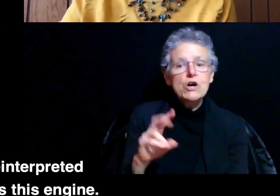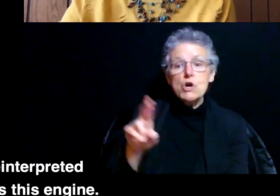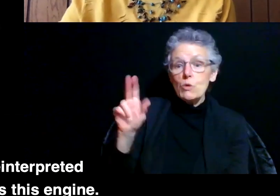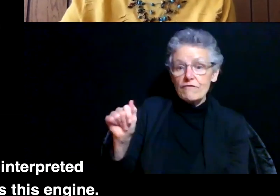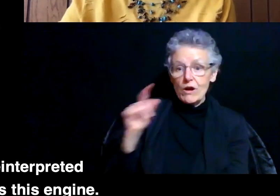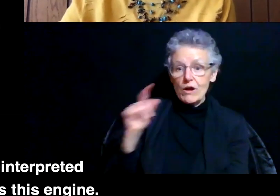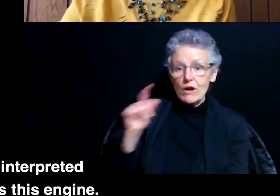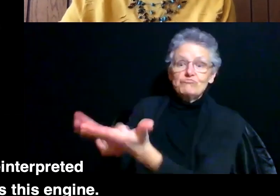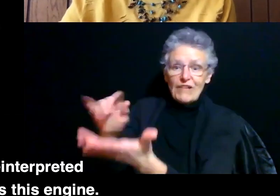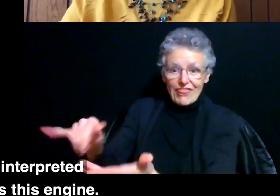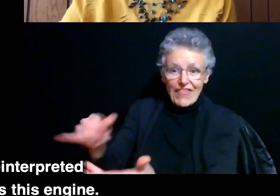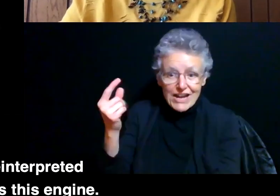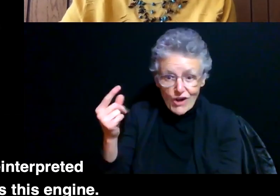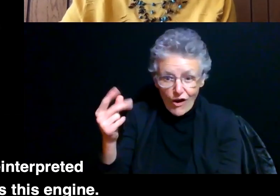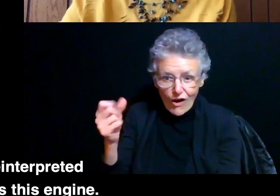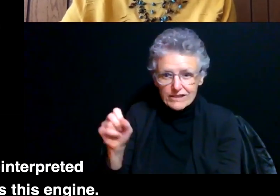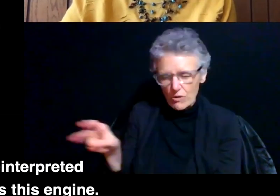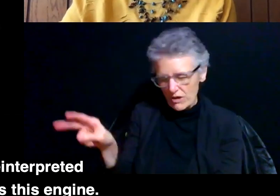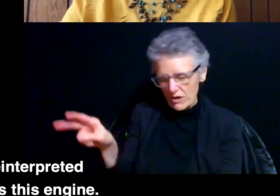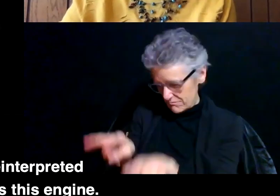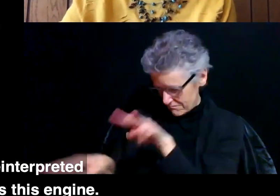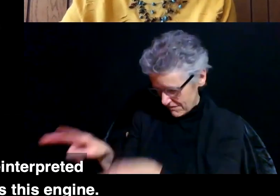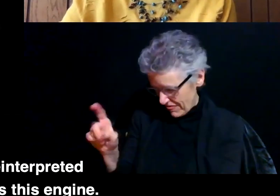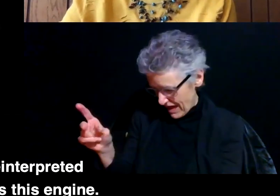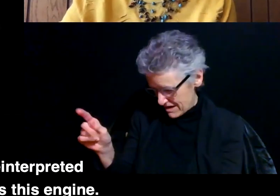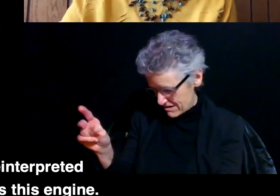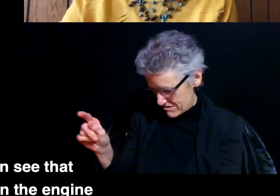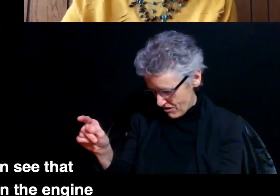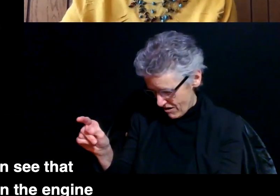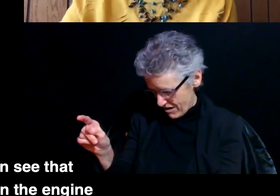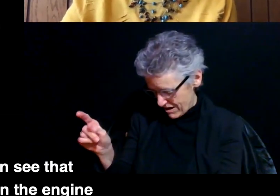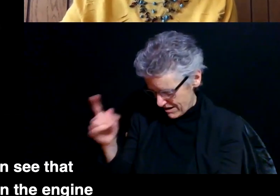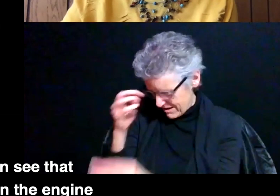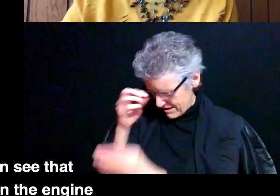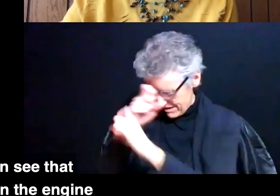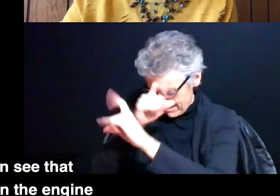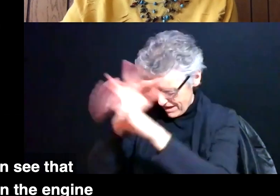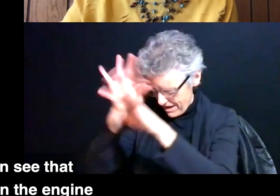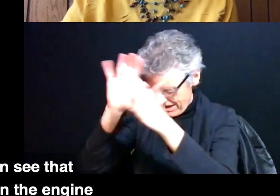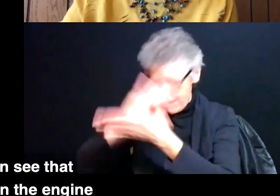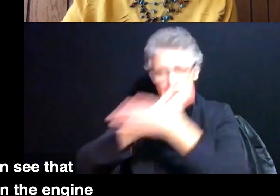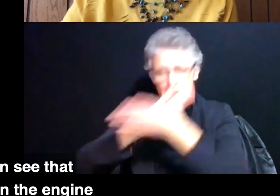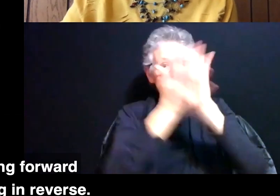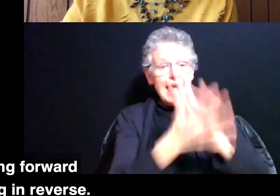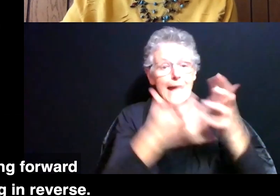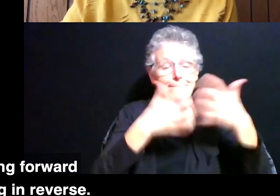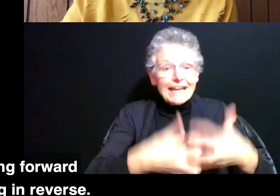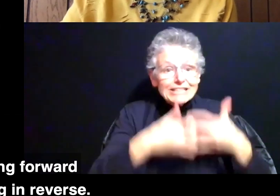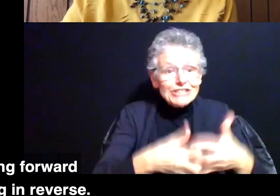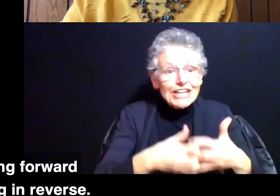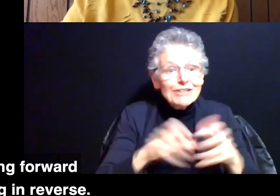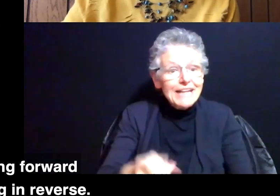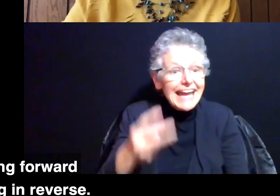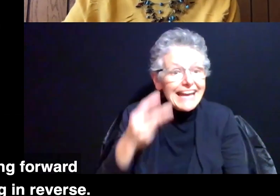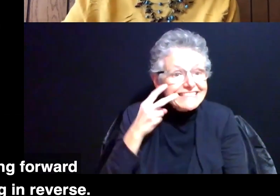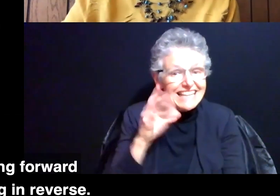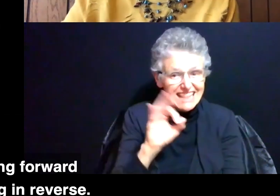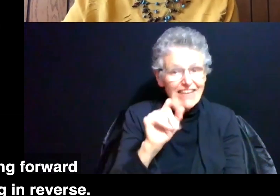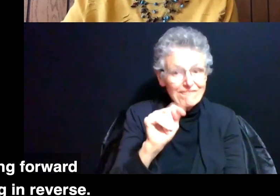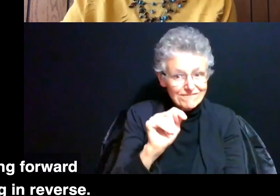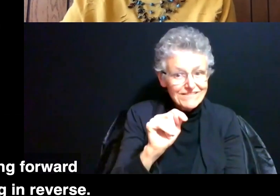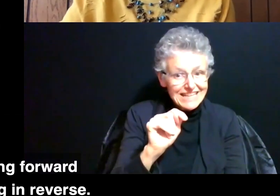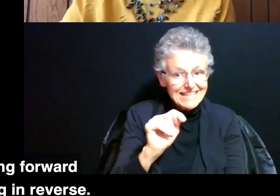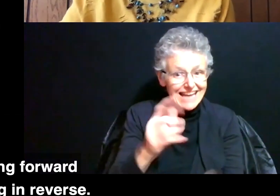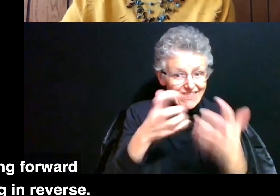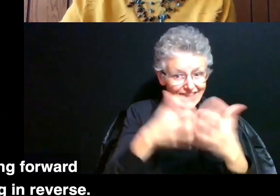he reinterpreted this dog as this engine. You can see that the feet on the engine are going forward and going